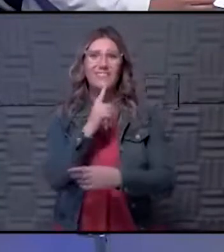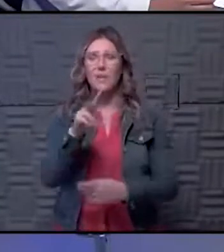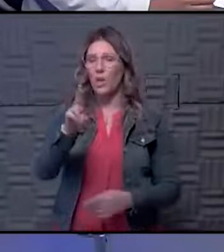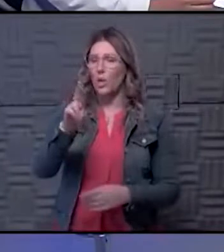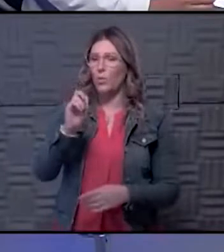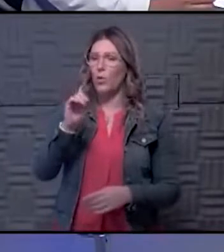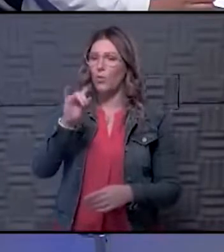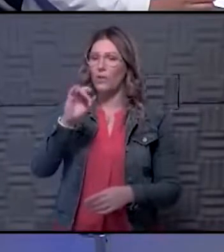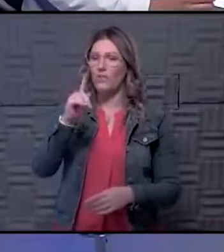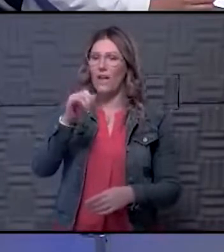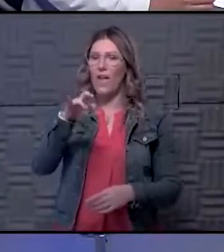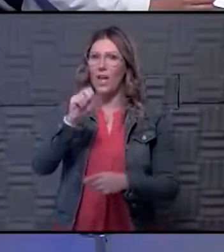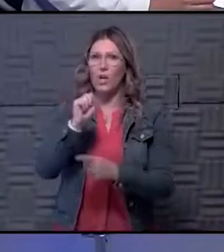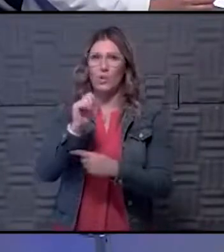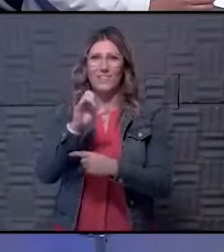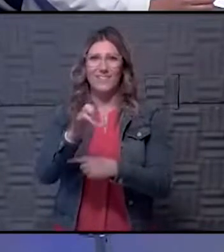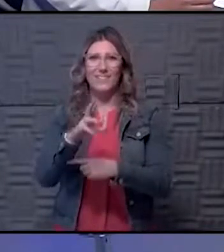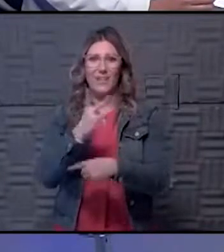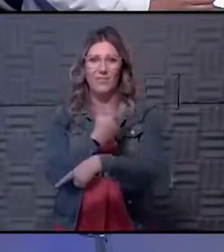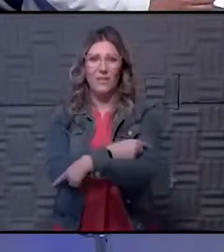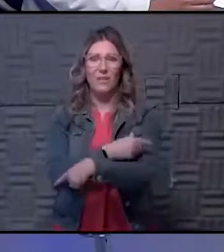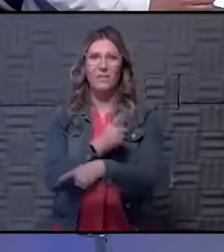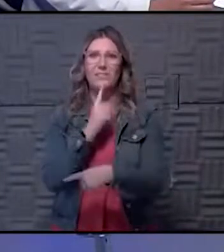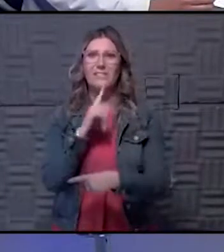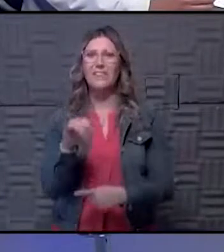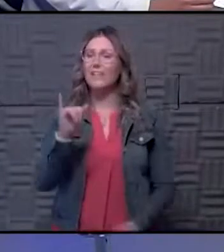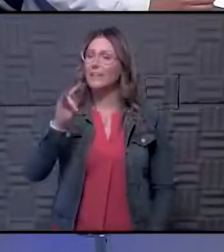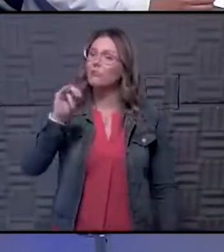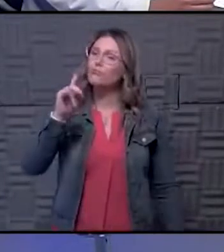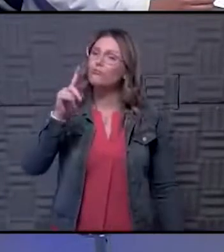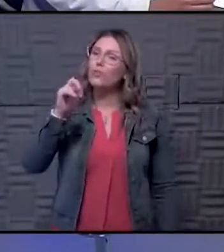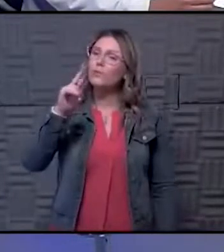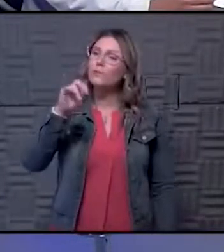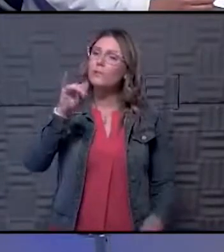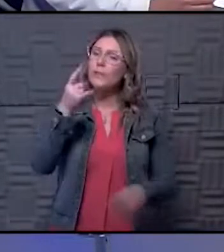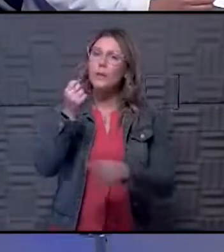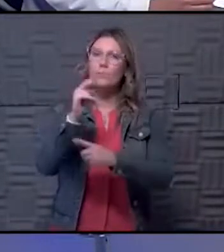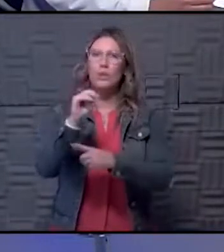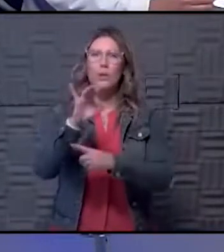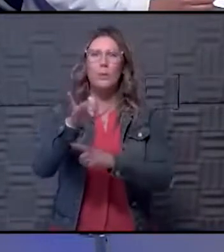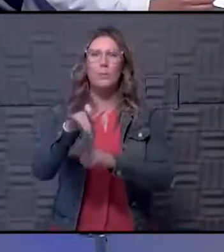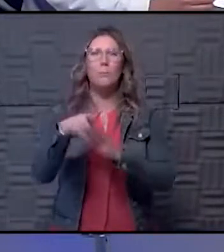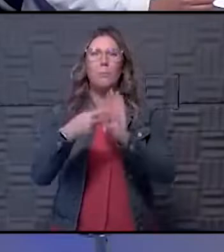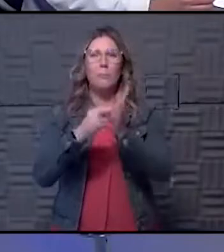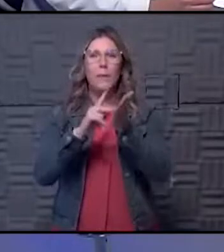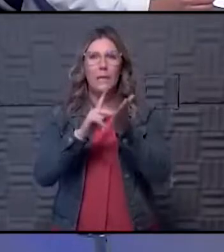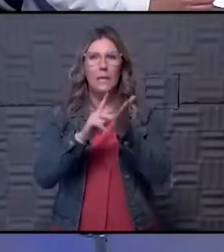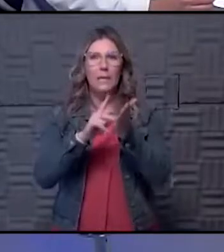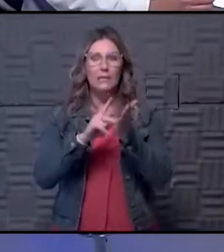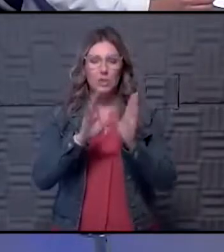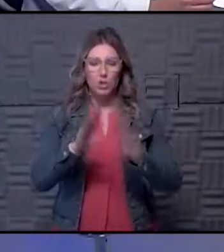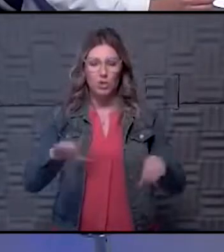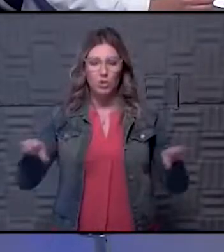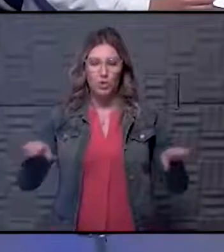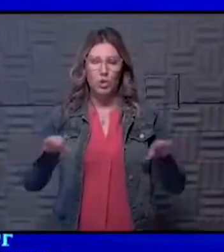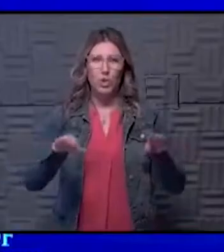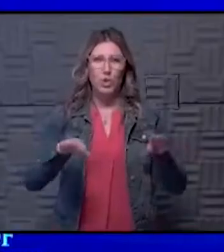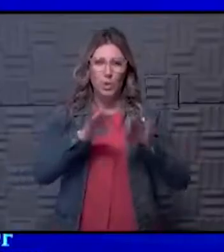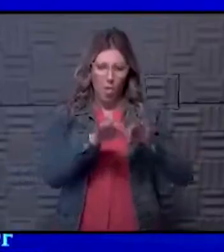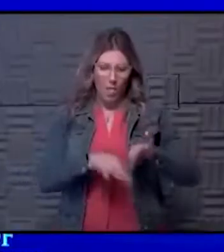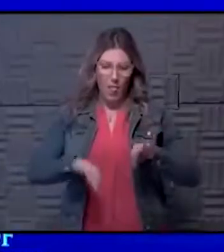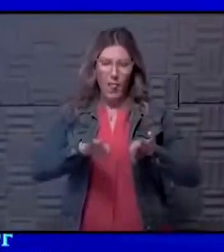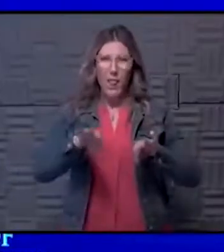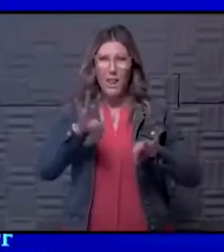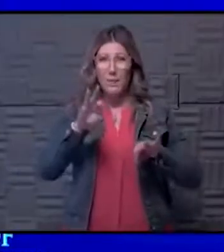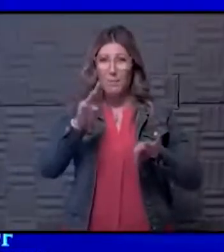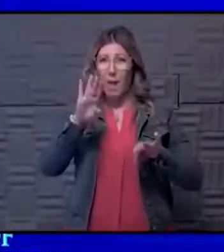rotavirus vaccine can cause intussusception, which is a type of obstruction of your bowel, in children in a very rare instance. So do you